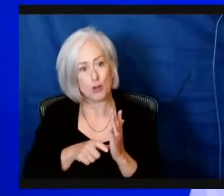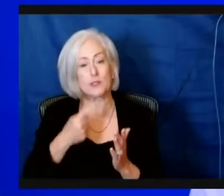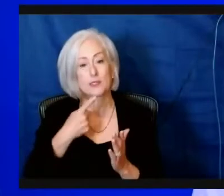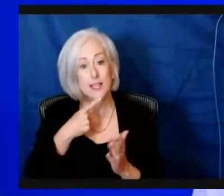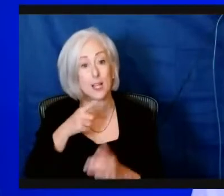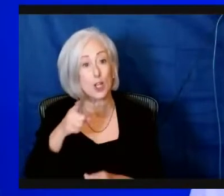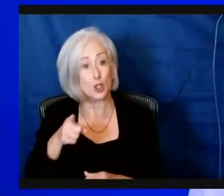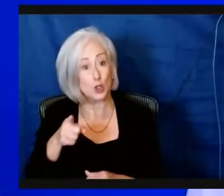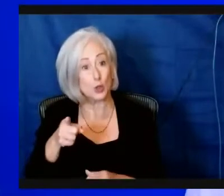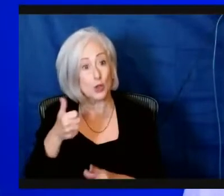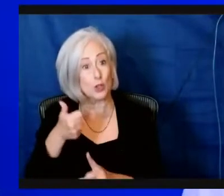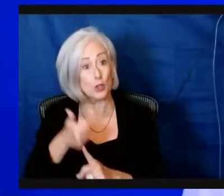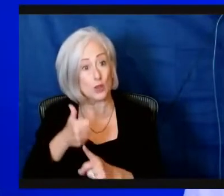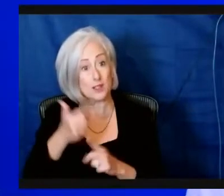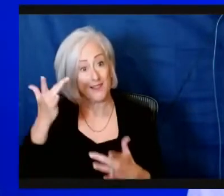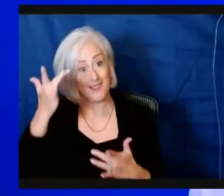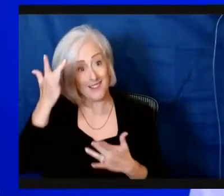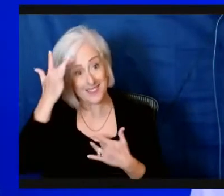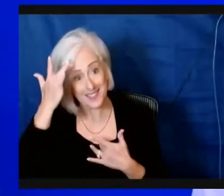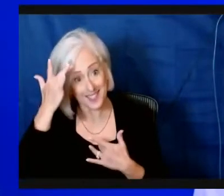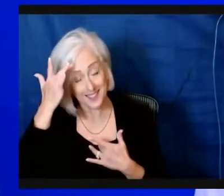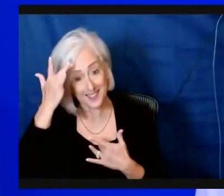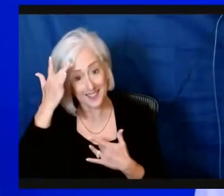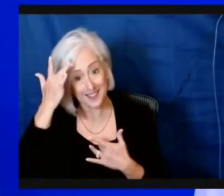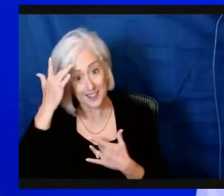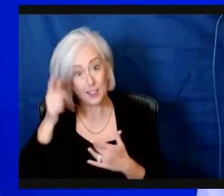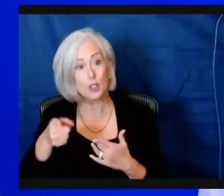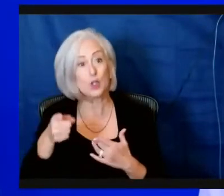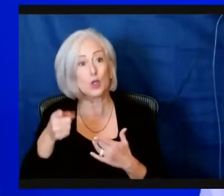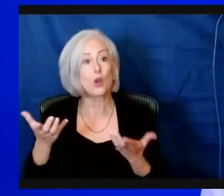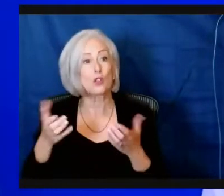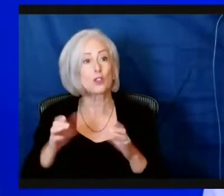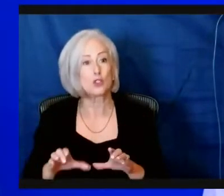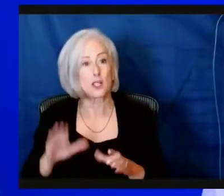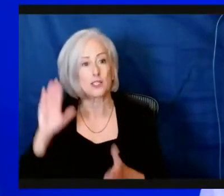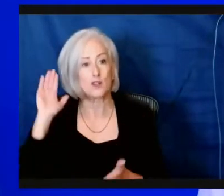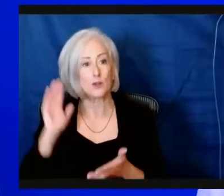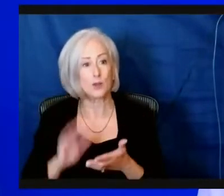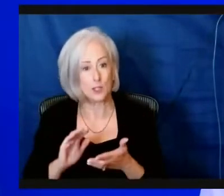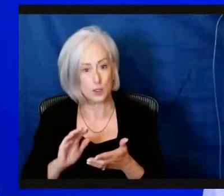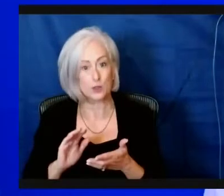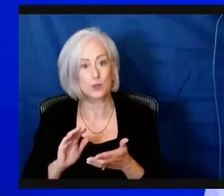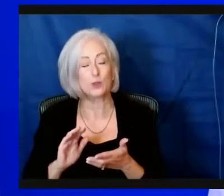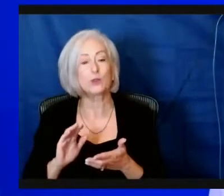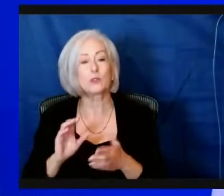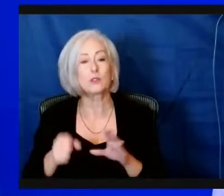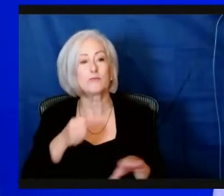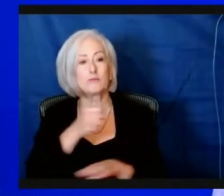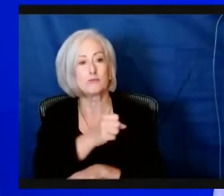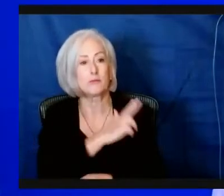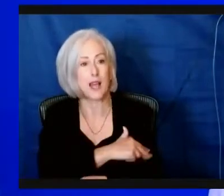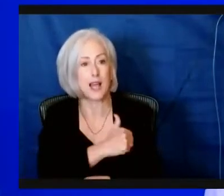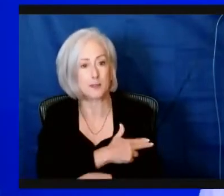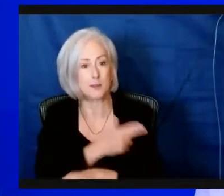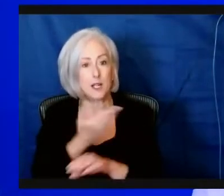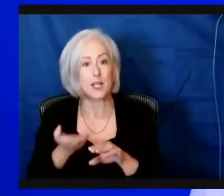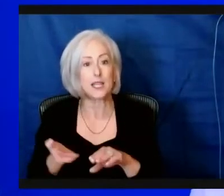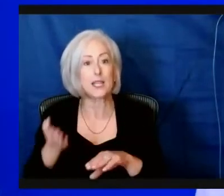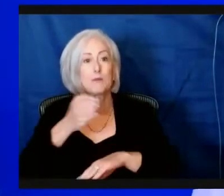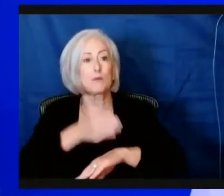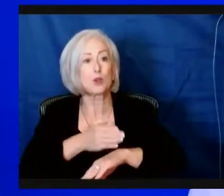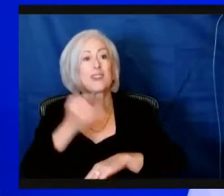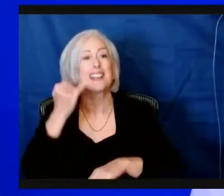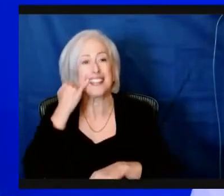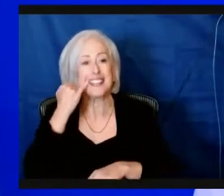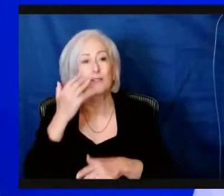your chance of having a reduced chance of hospitalization and mortality is improved if you do get vaccinated, even